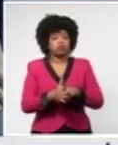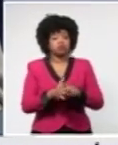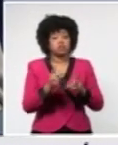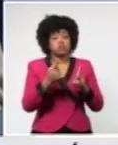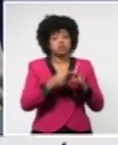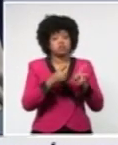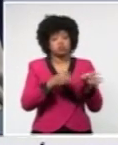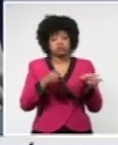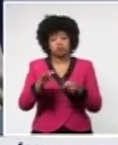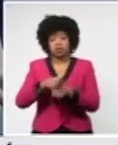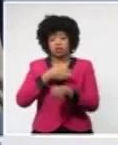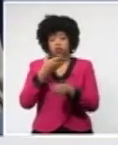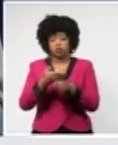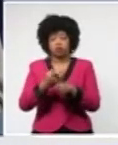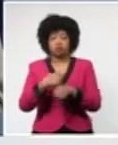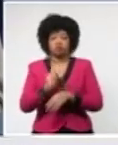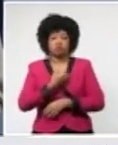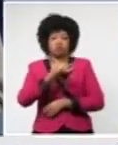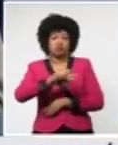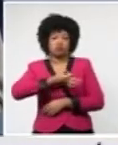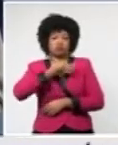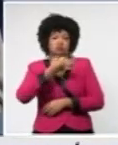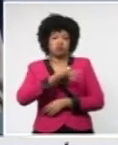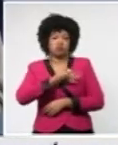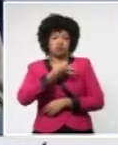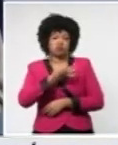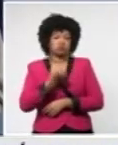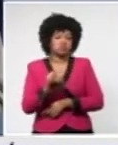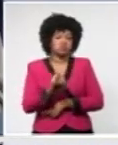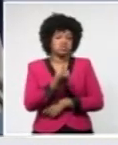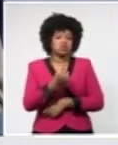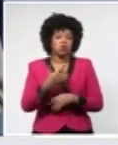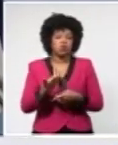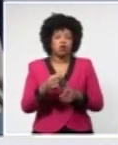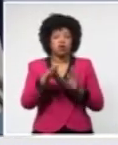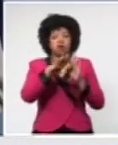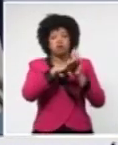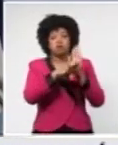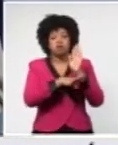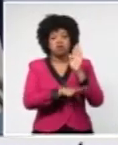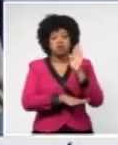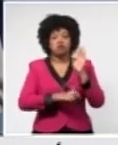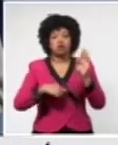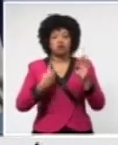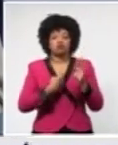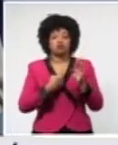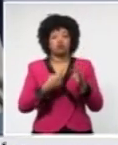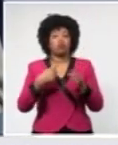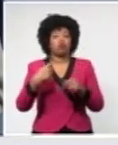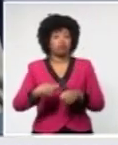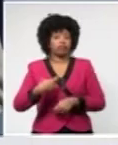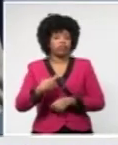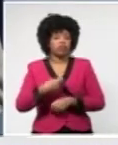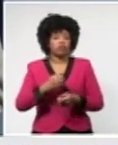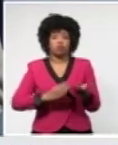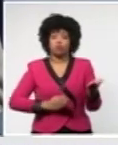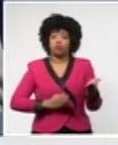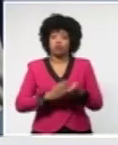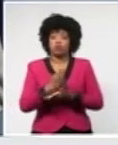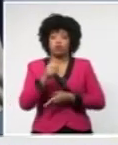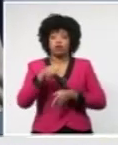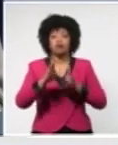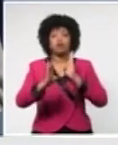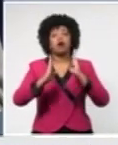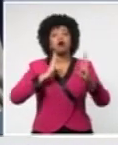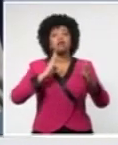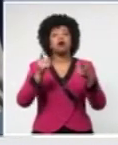the measures that we must follow in this phase 1 for Havana and Matanzas provinces, and phase 2 for the